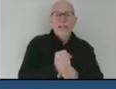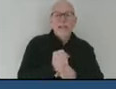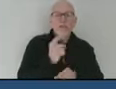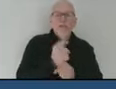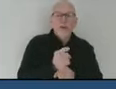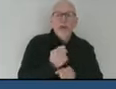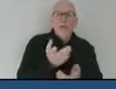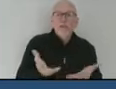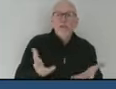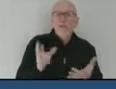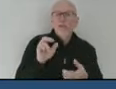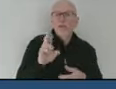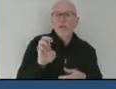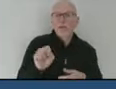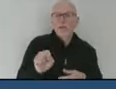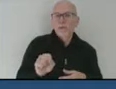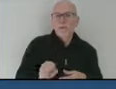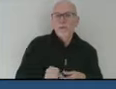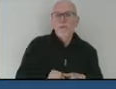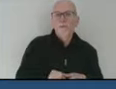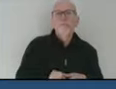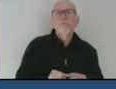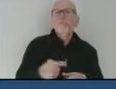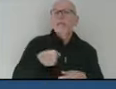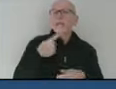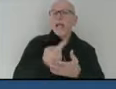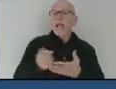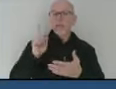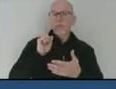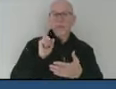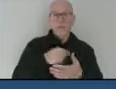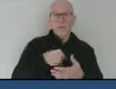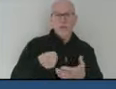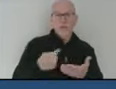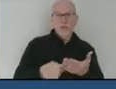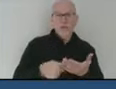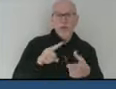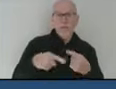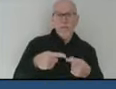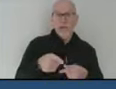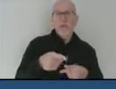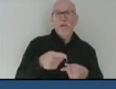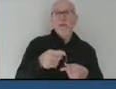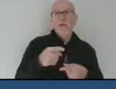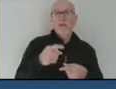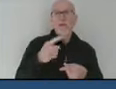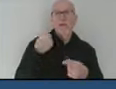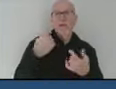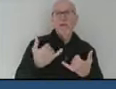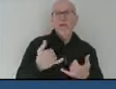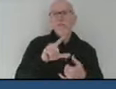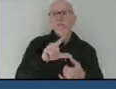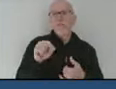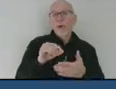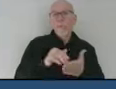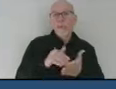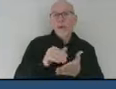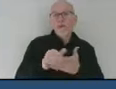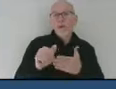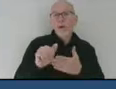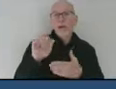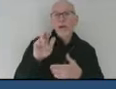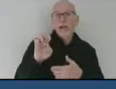too. And I should just say that, you know, last week we talked about carving out at this moment $20 million of CARES Act